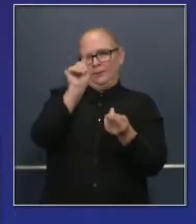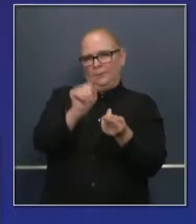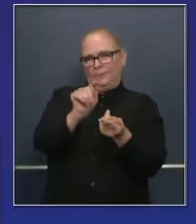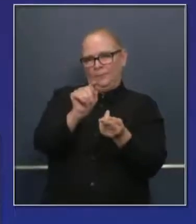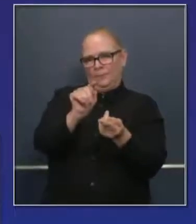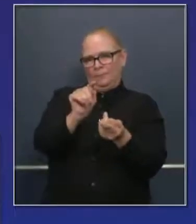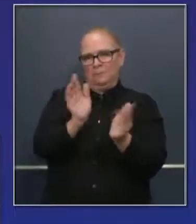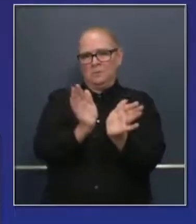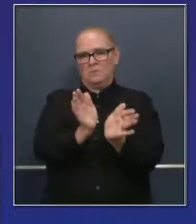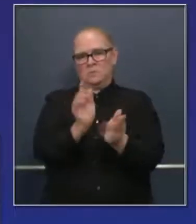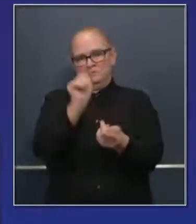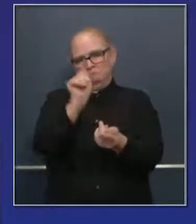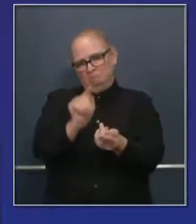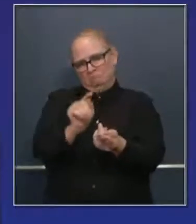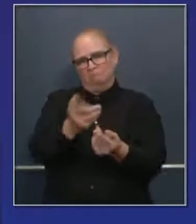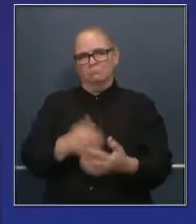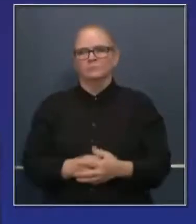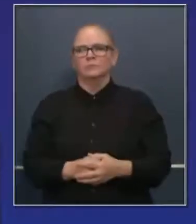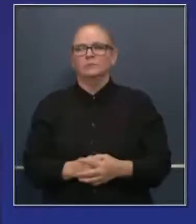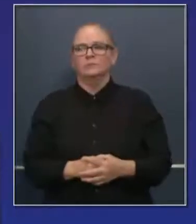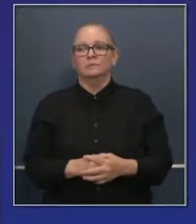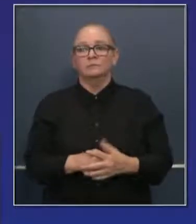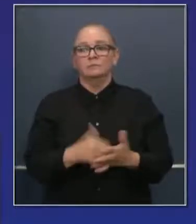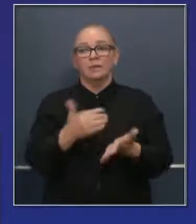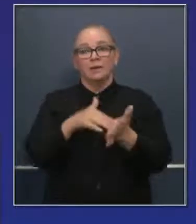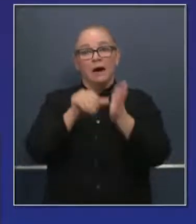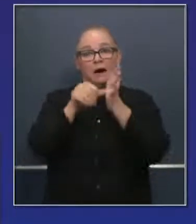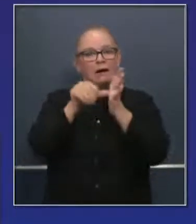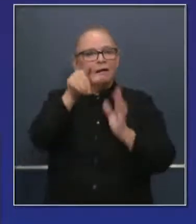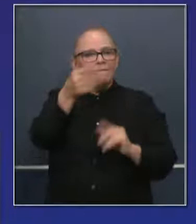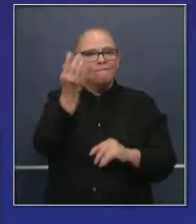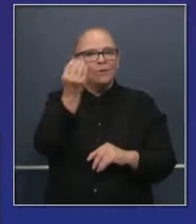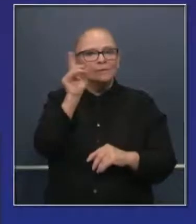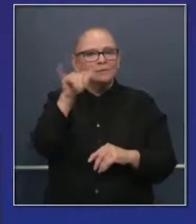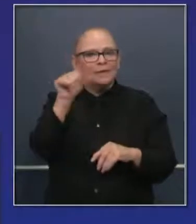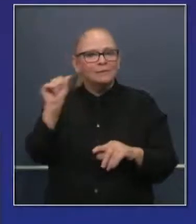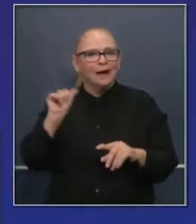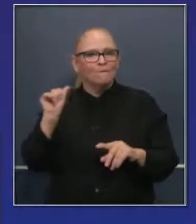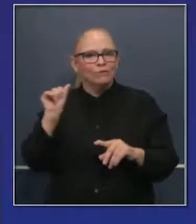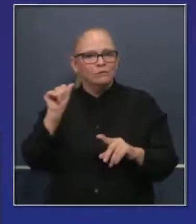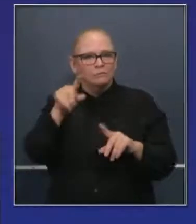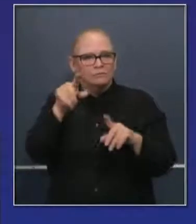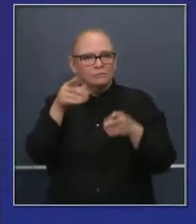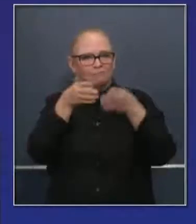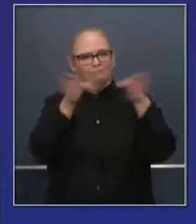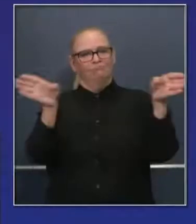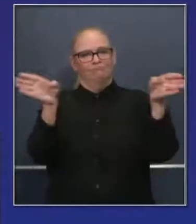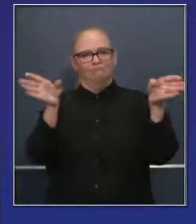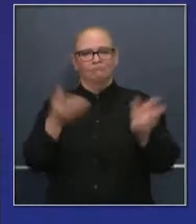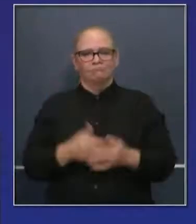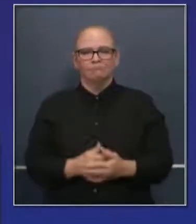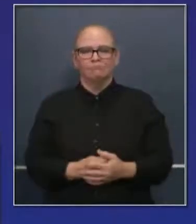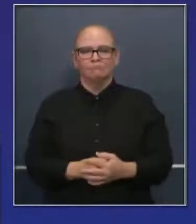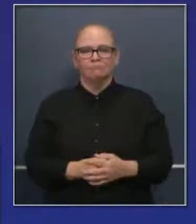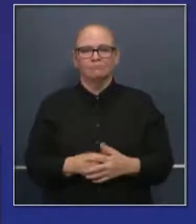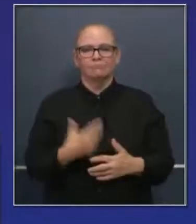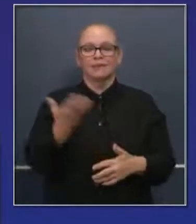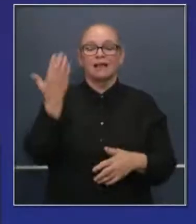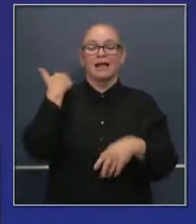in our hospitals over a 14-day period. 10% decrease. The last time I shared slides with